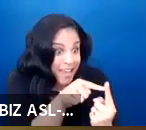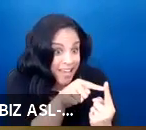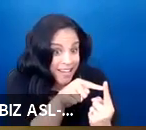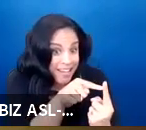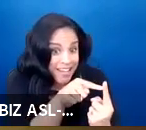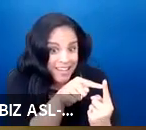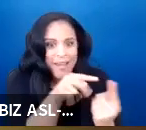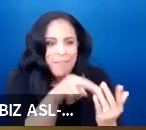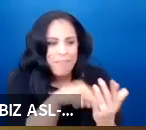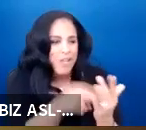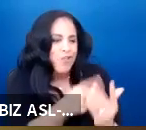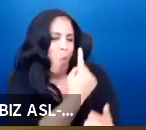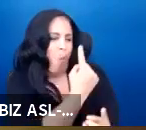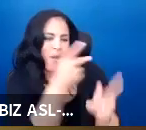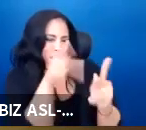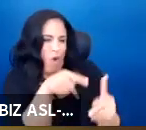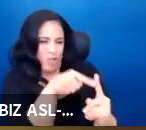with autism.